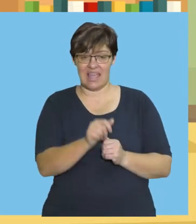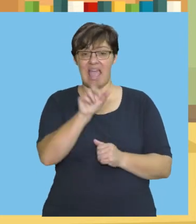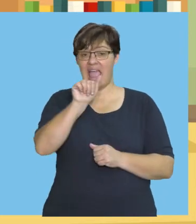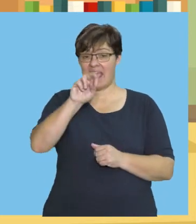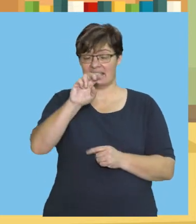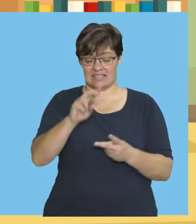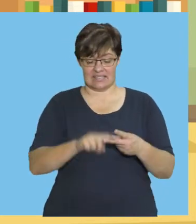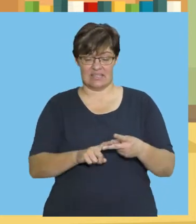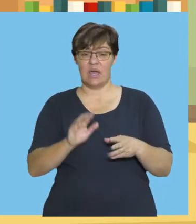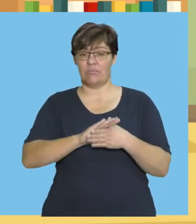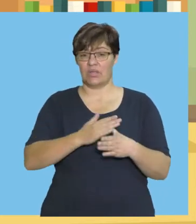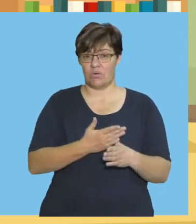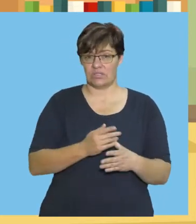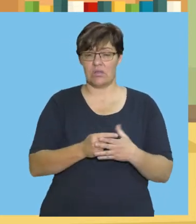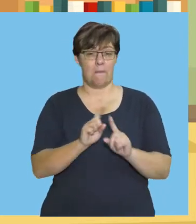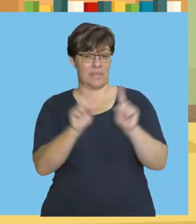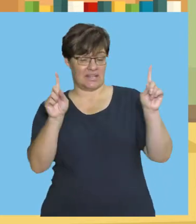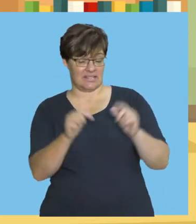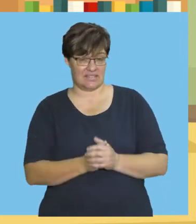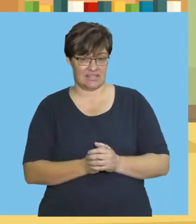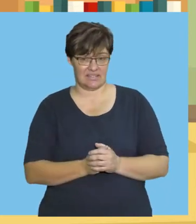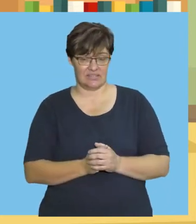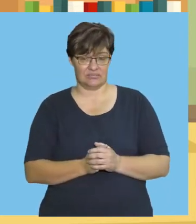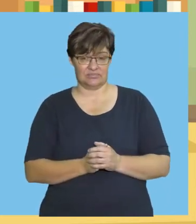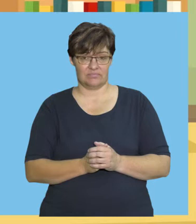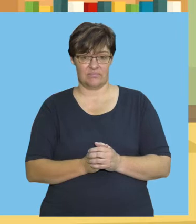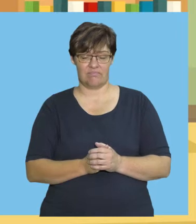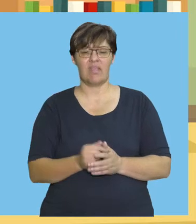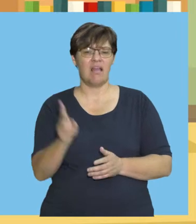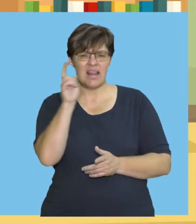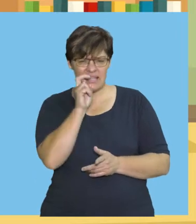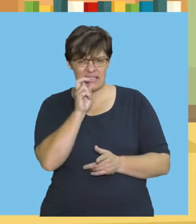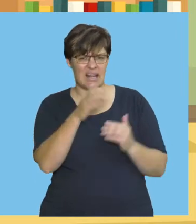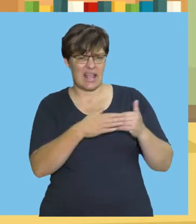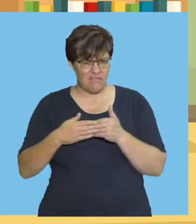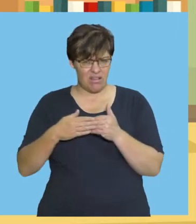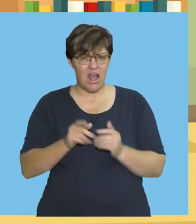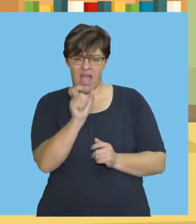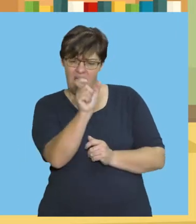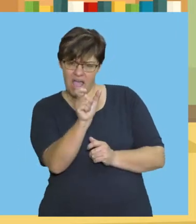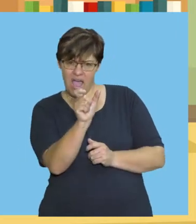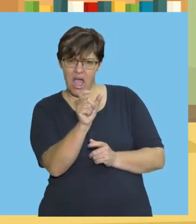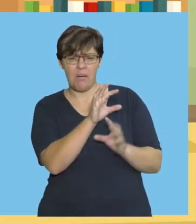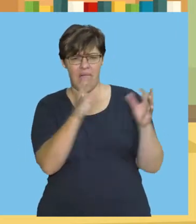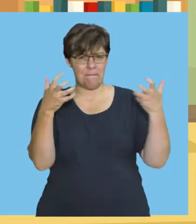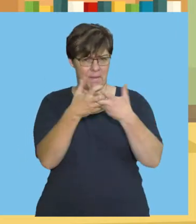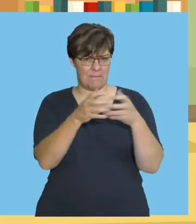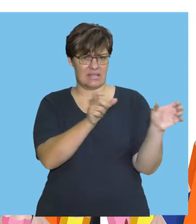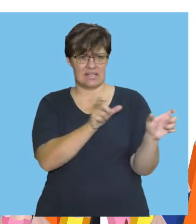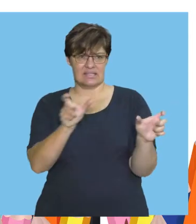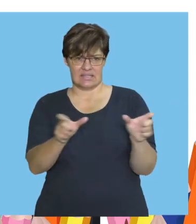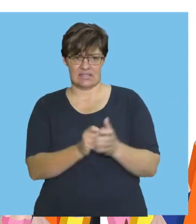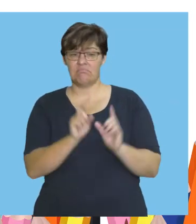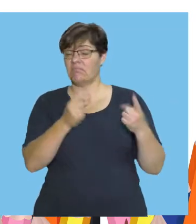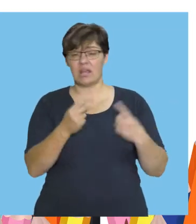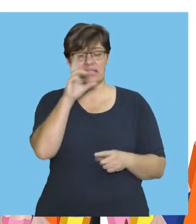and, because, or but. Listen carefully to the sentences and use a word that makes sense.